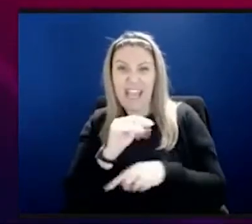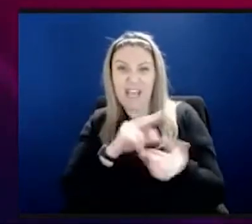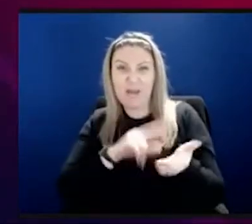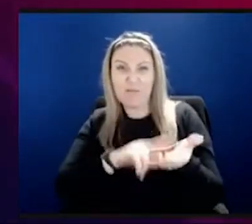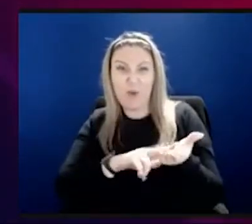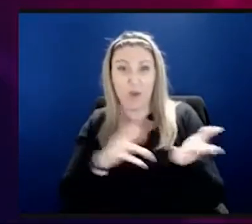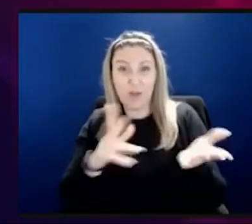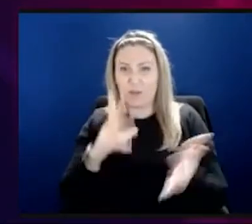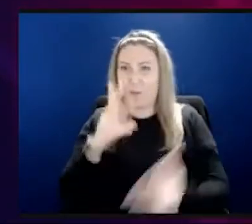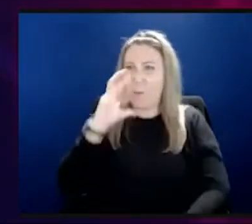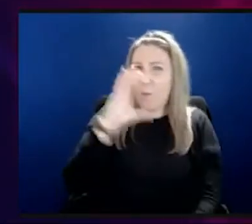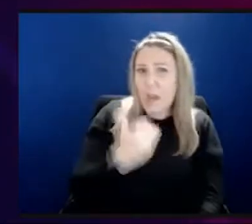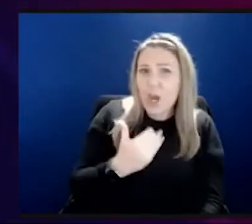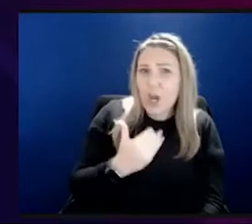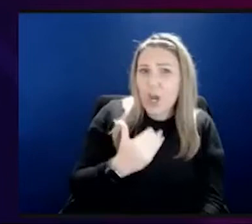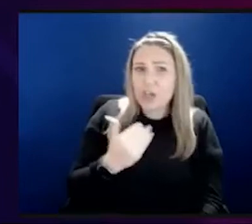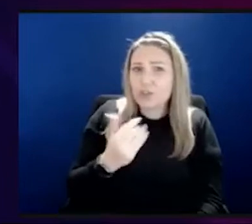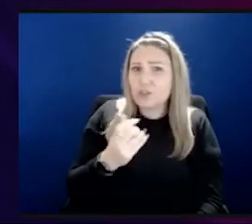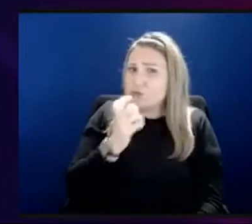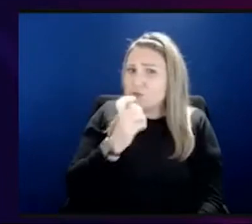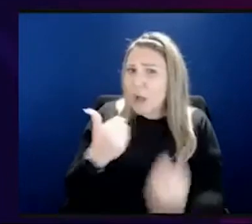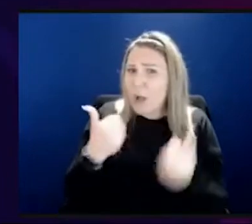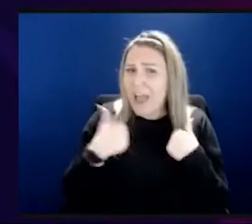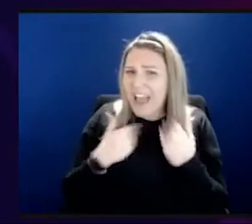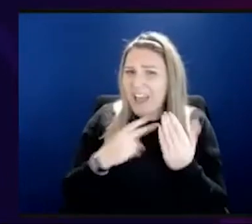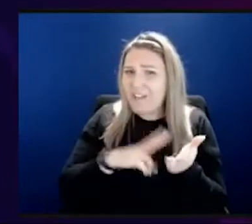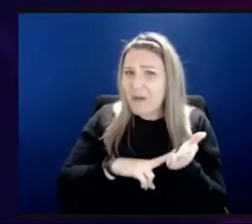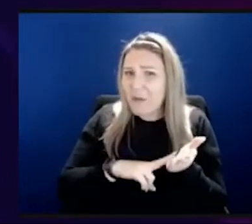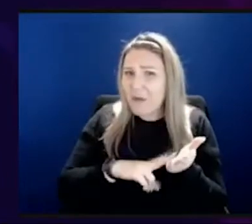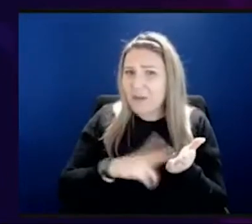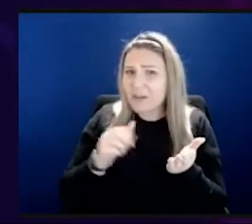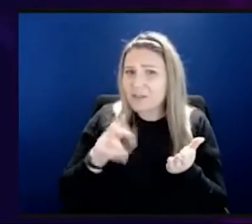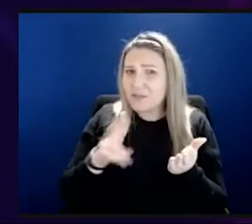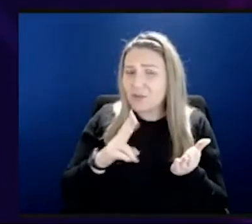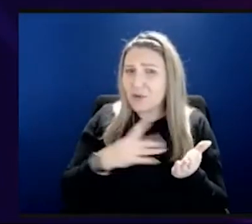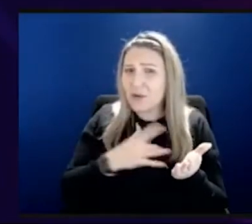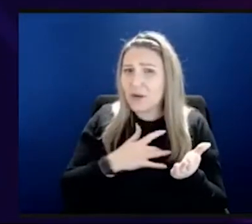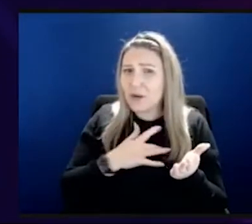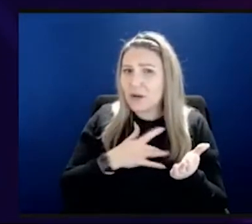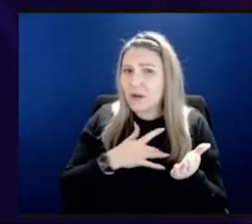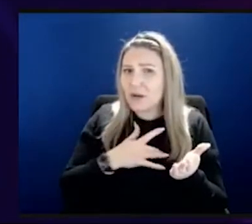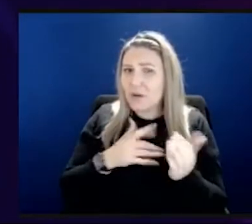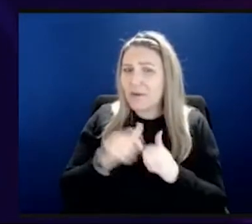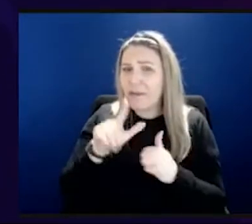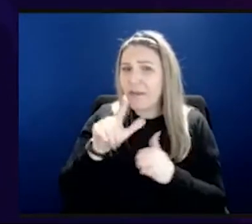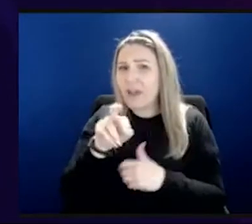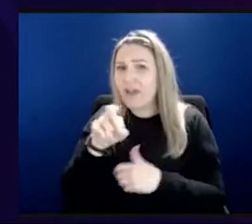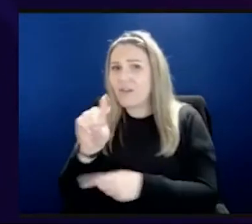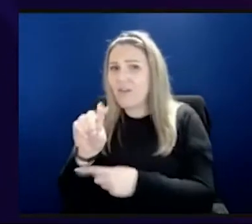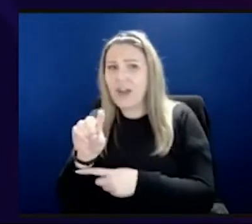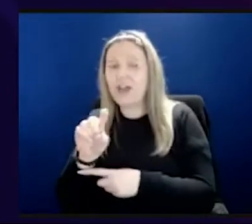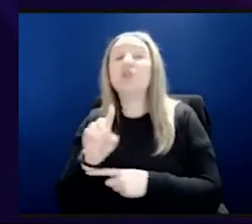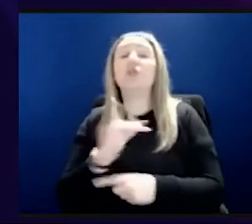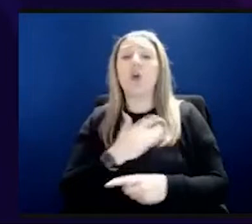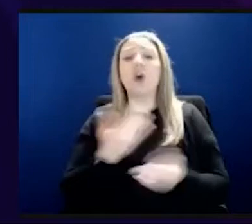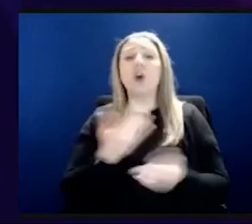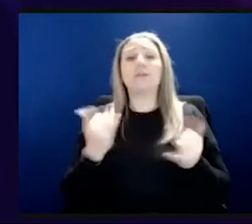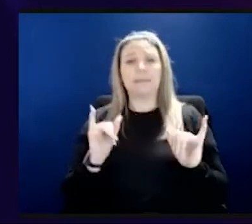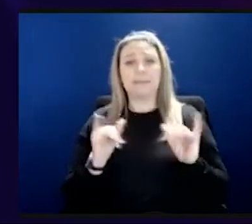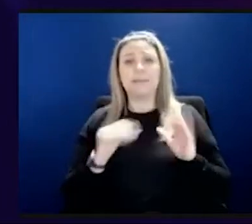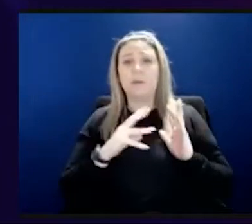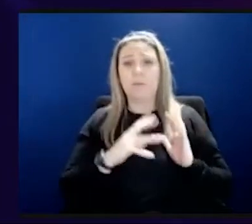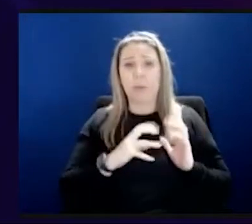you don't have a pulse, Dr. Abik, when you have an LVAD? Each patient's a little different. So your heart still is sitting there doing its job, but